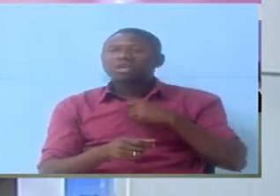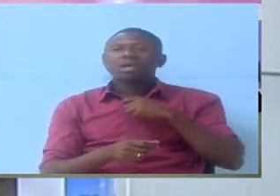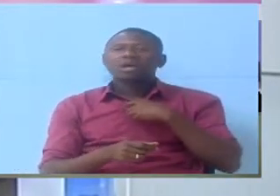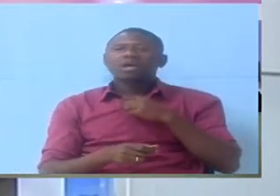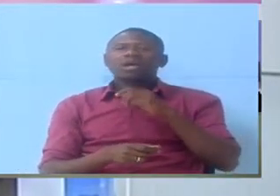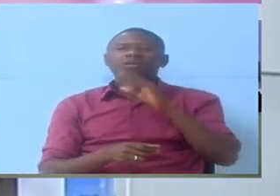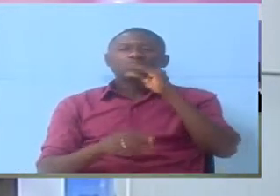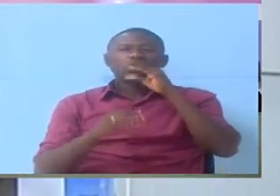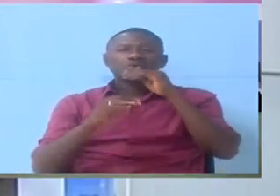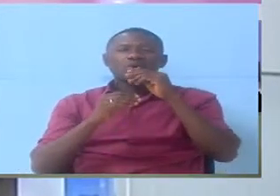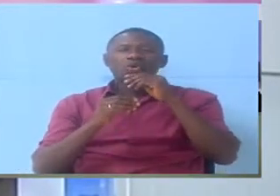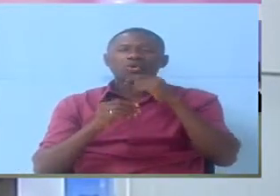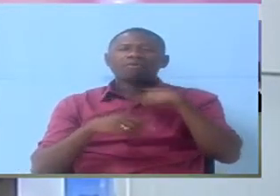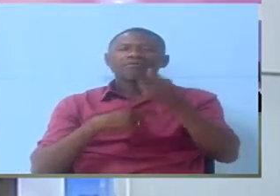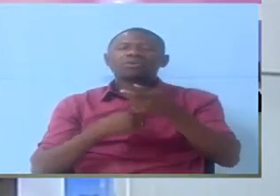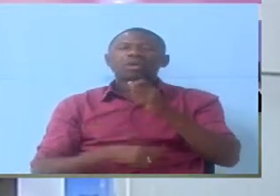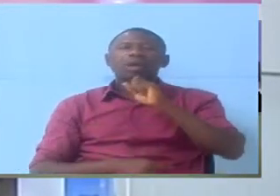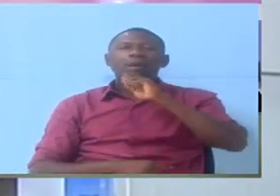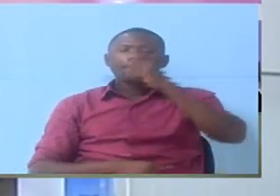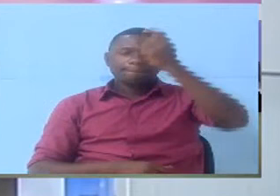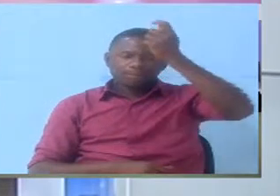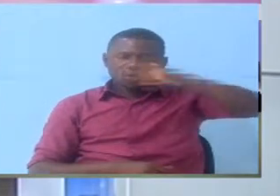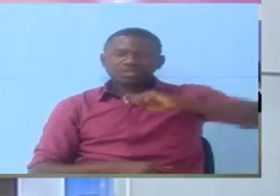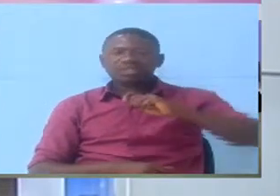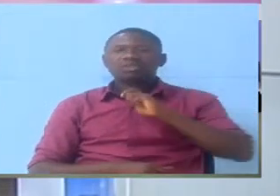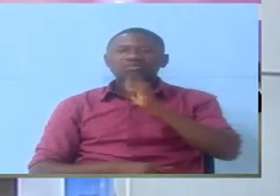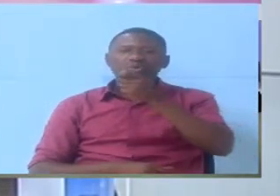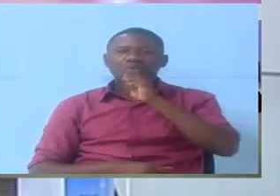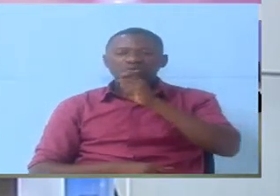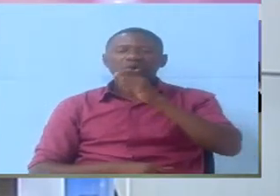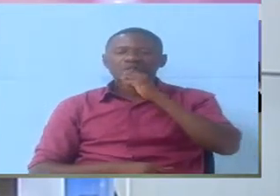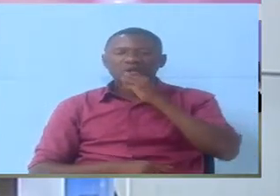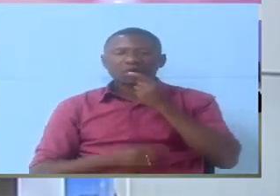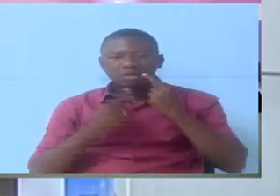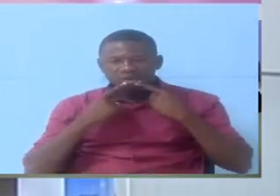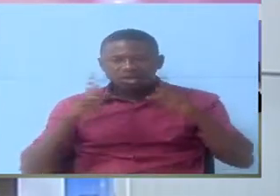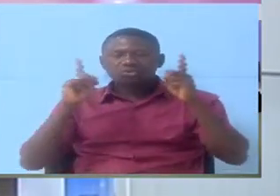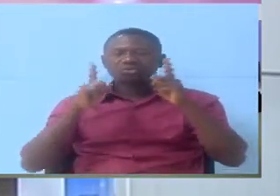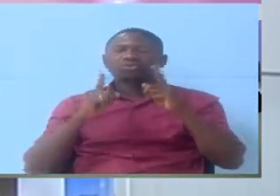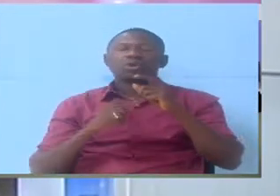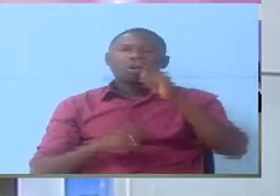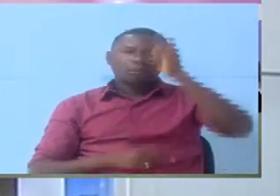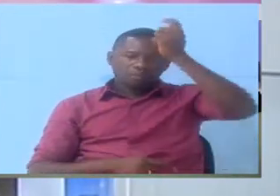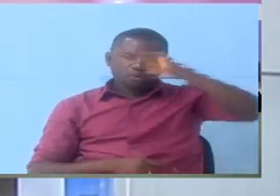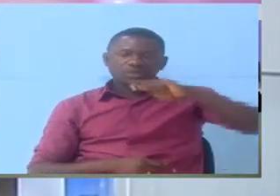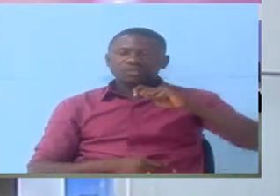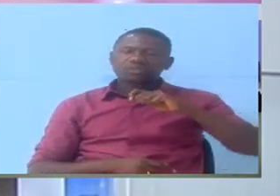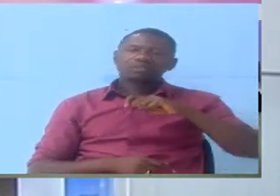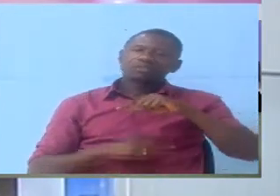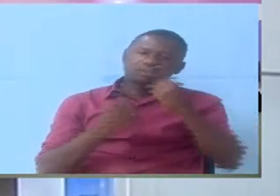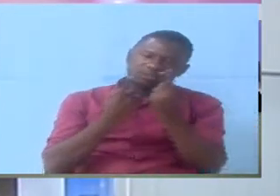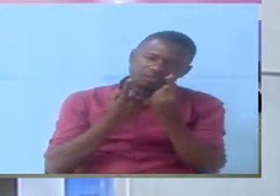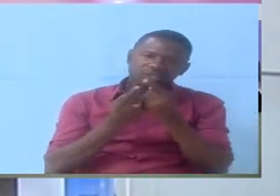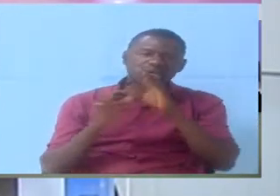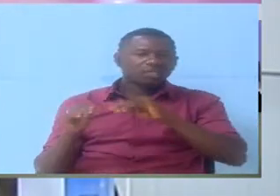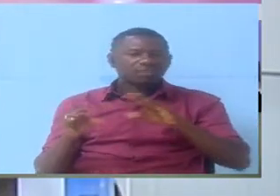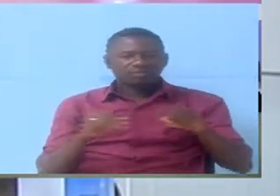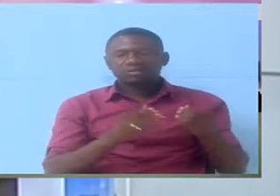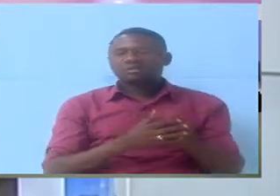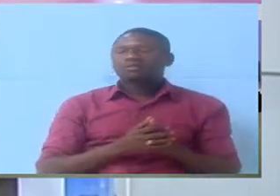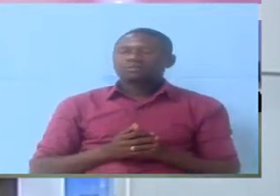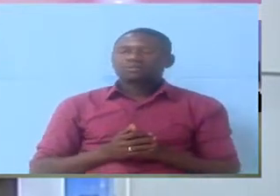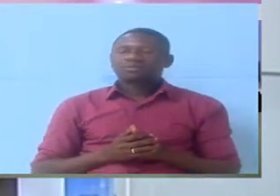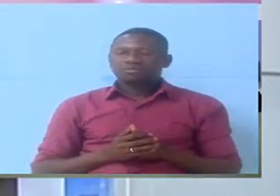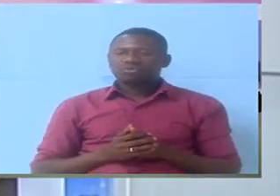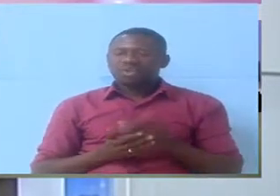teleka police bunda la kibaru lu bankenu wati tambita. So we had that relationship. Though he just wanted